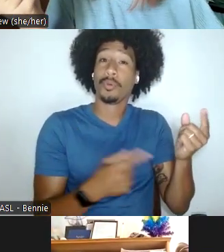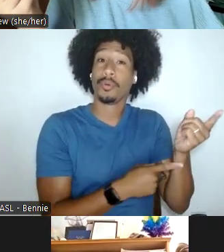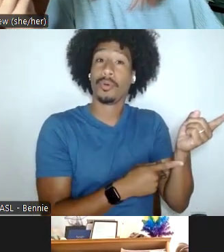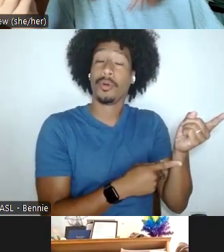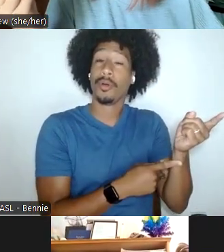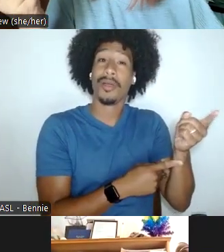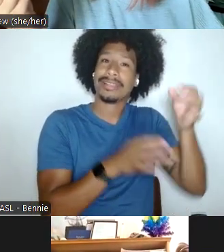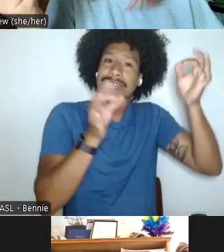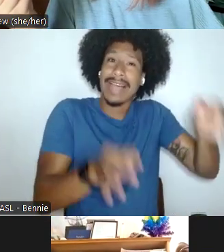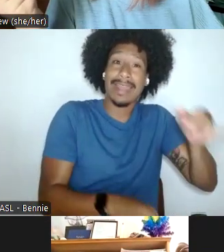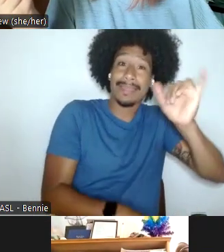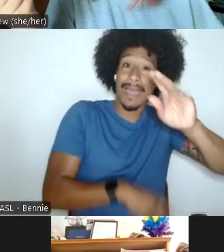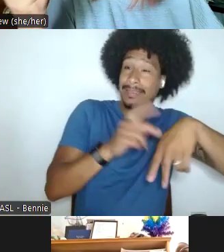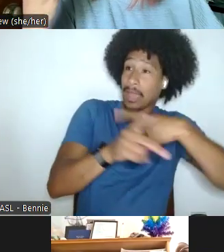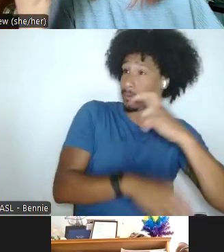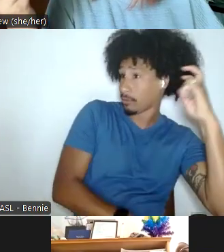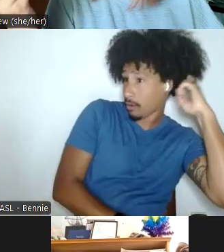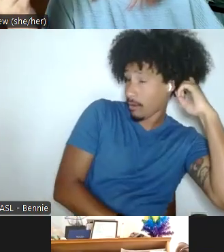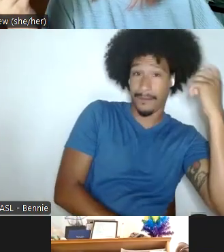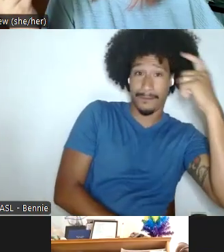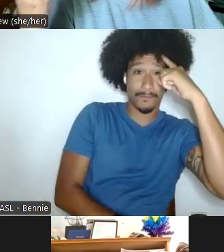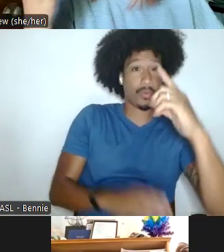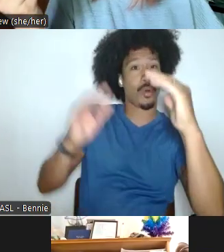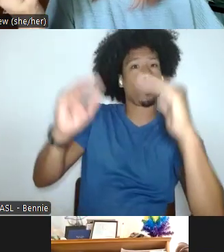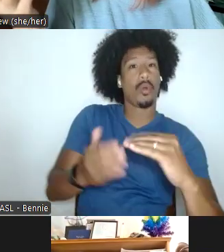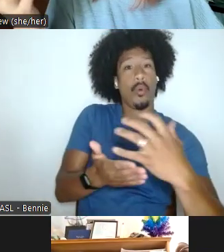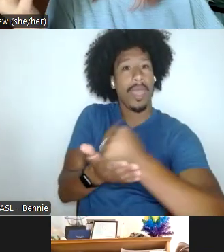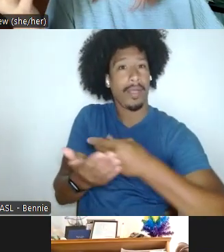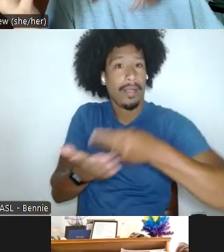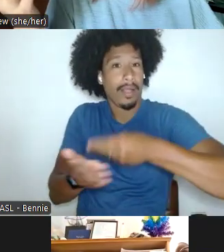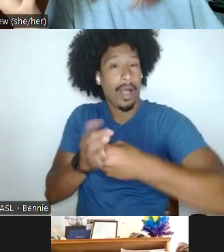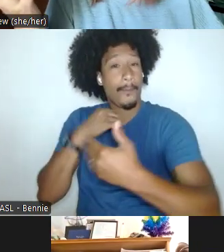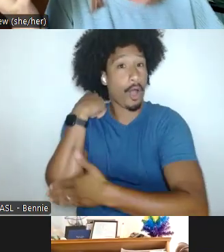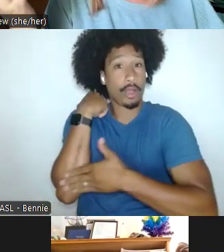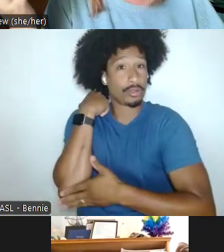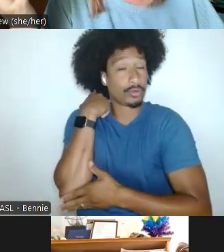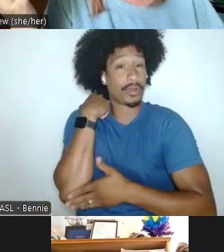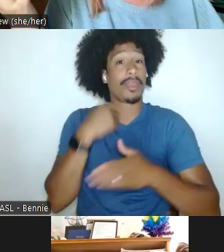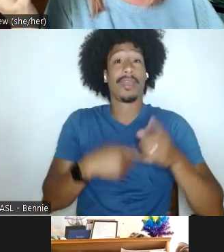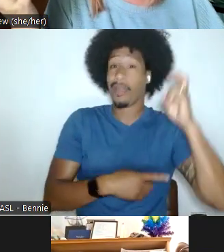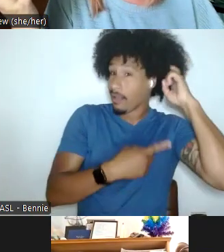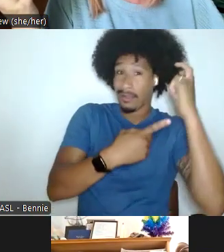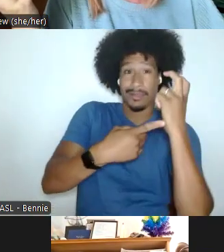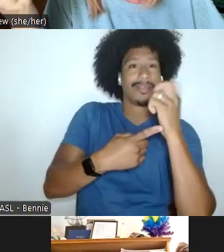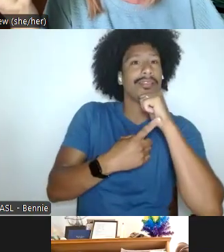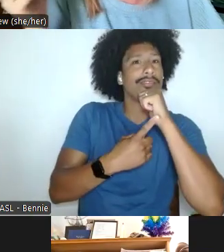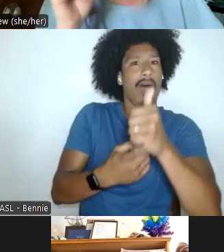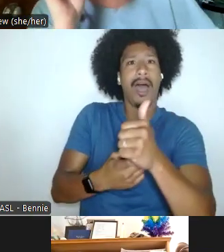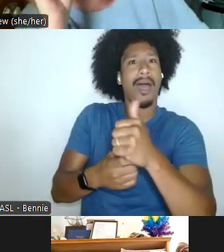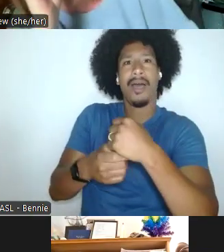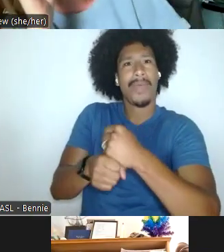that they had made for lower income countries was in fact not making them any money.